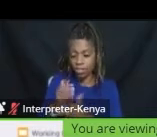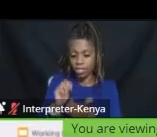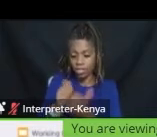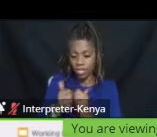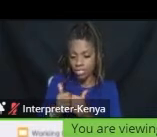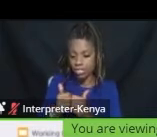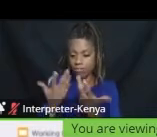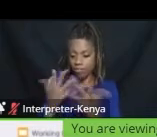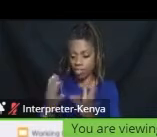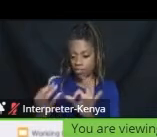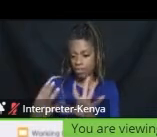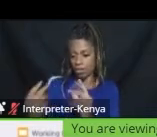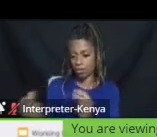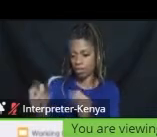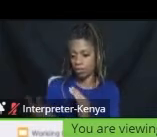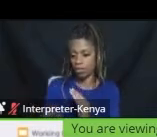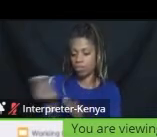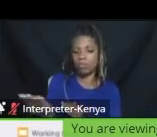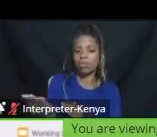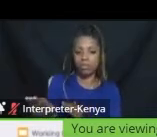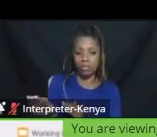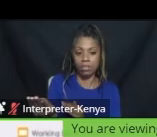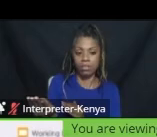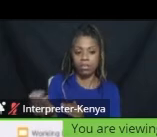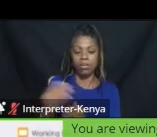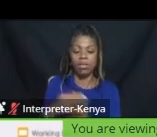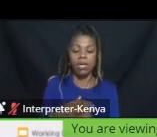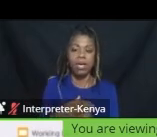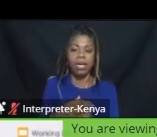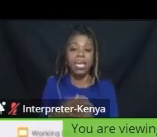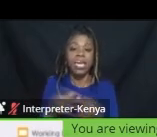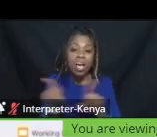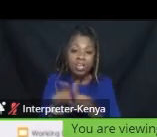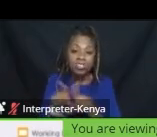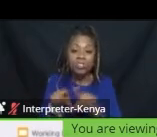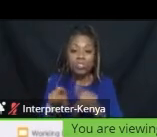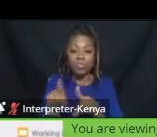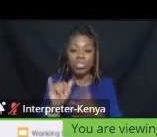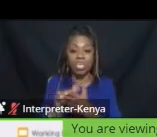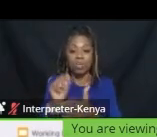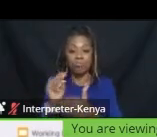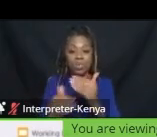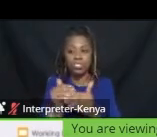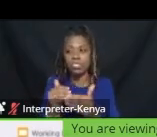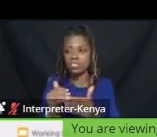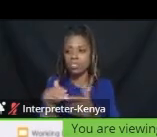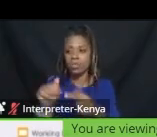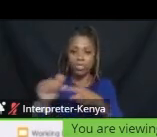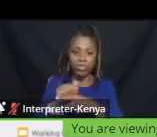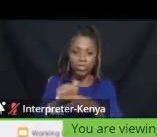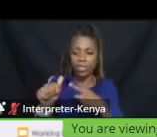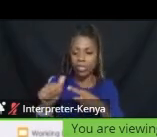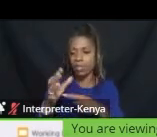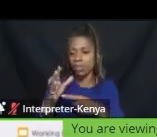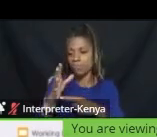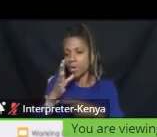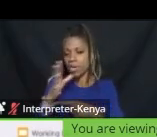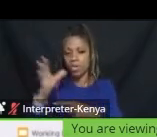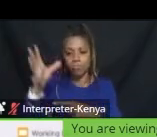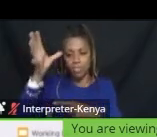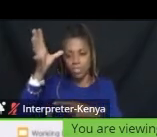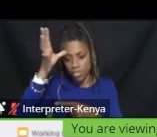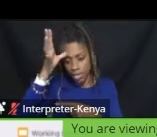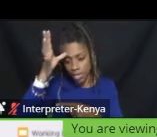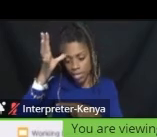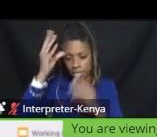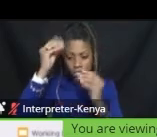world, we train moms, dads, teachers, former students, all how